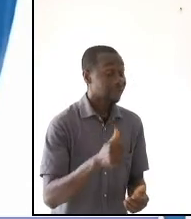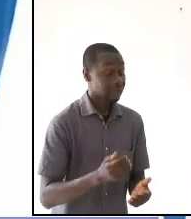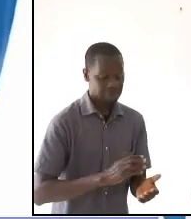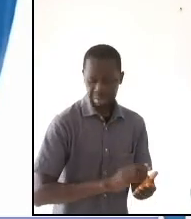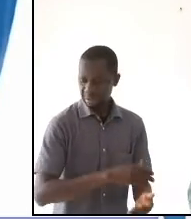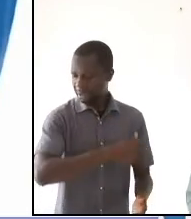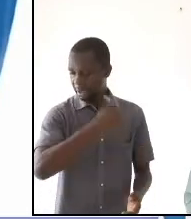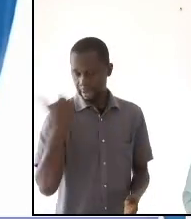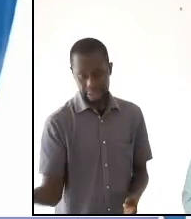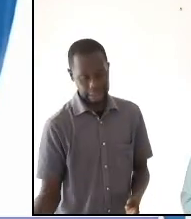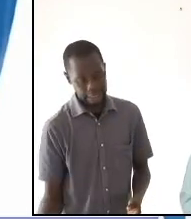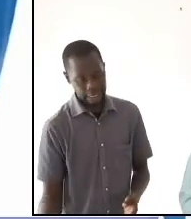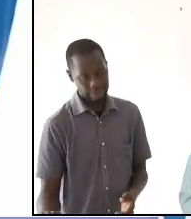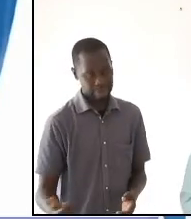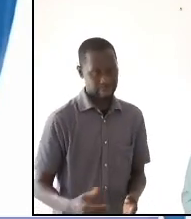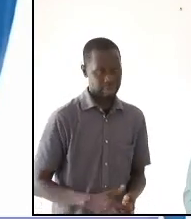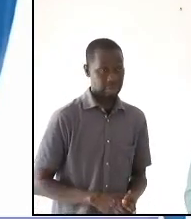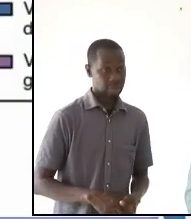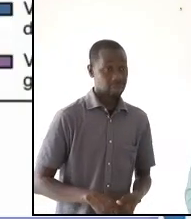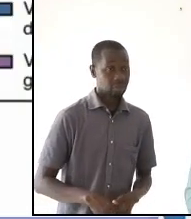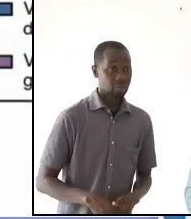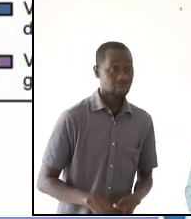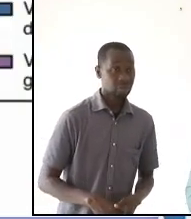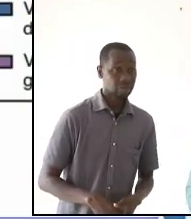need is taken away.